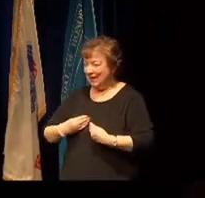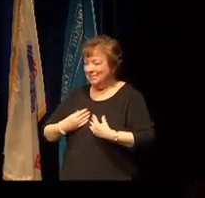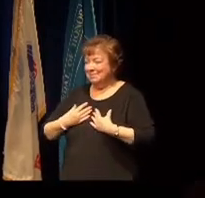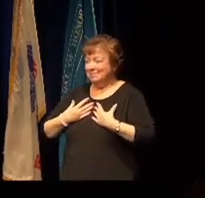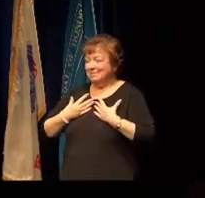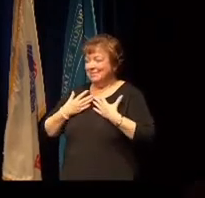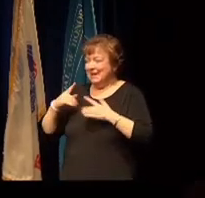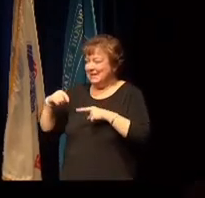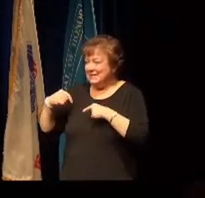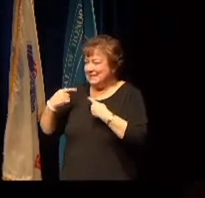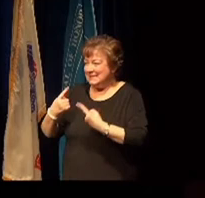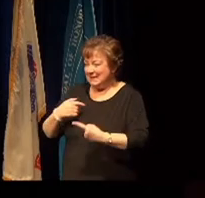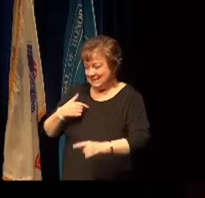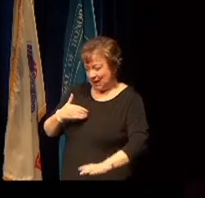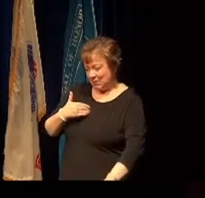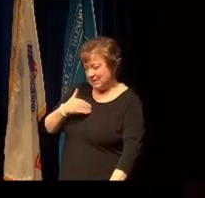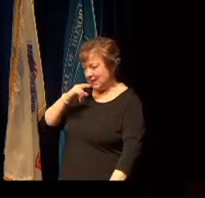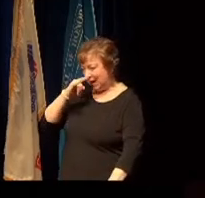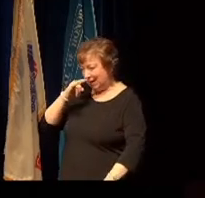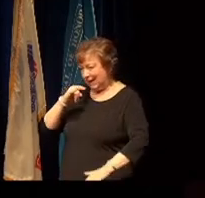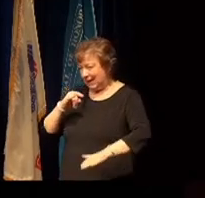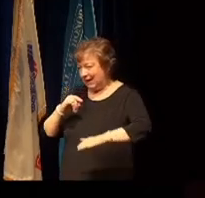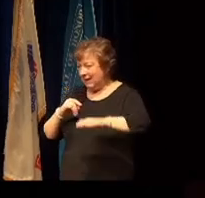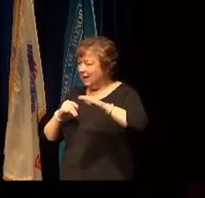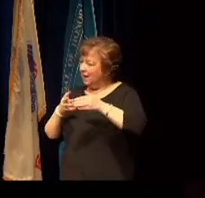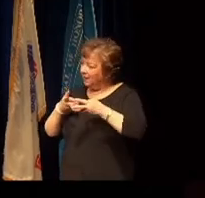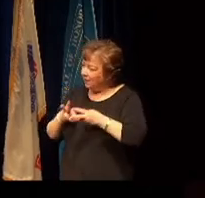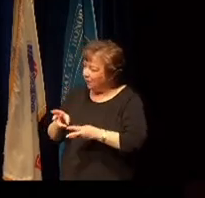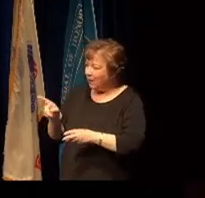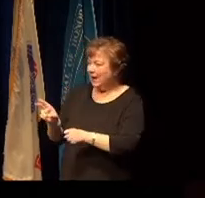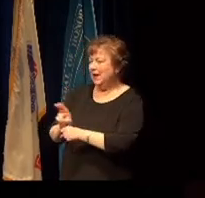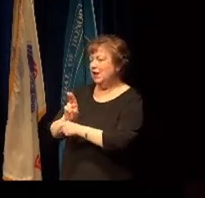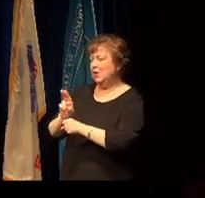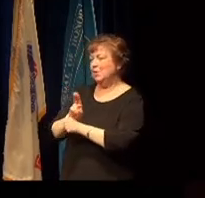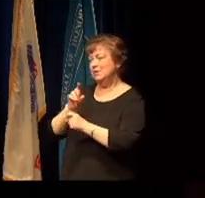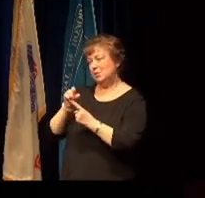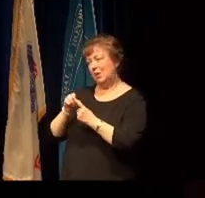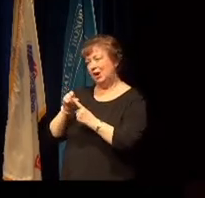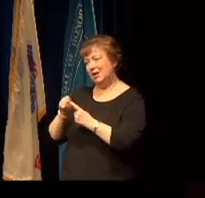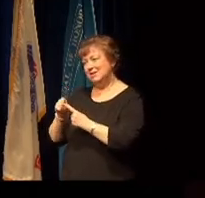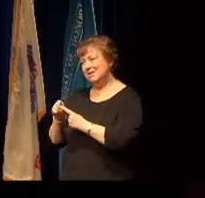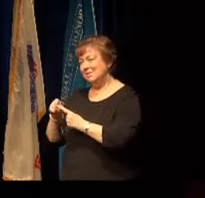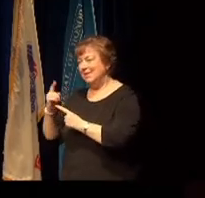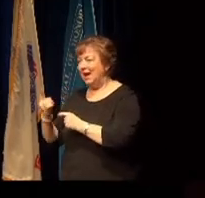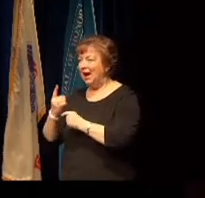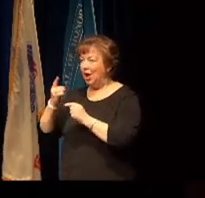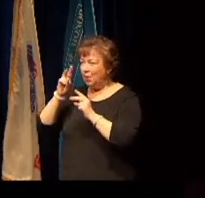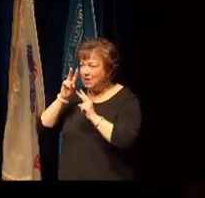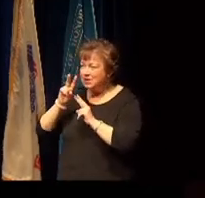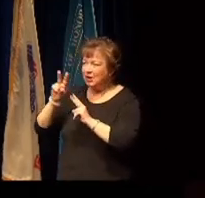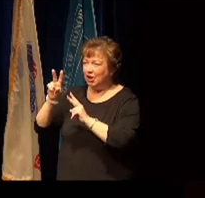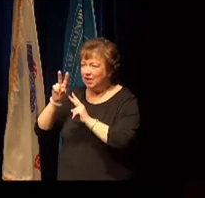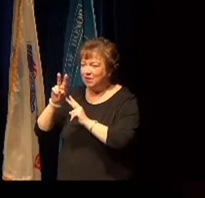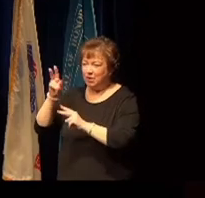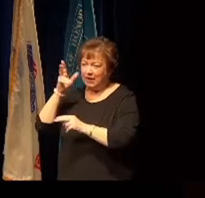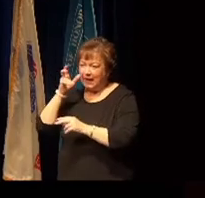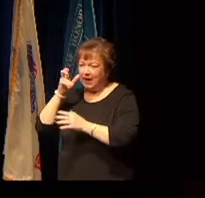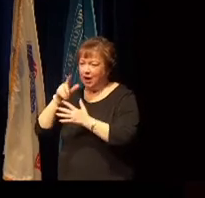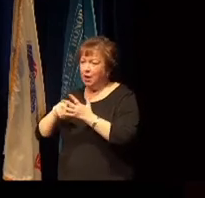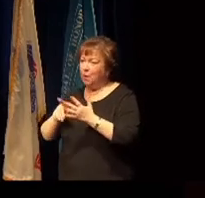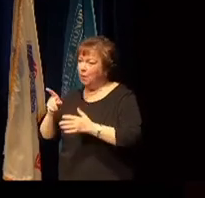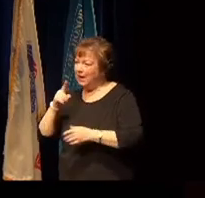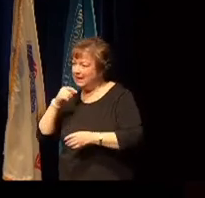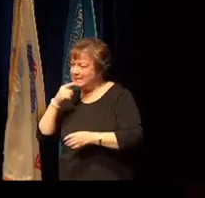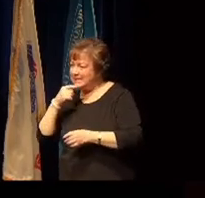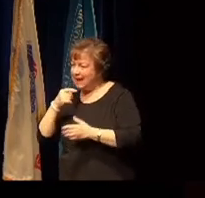child with the way that he chose to use his words. I would always look forward to hearing what he would say before each